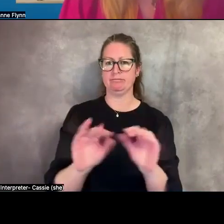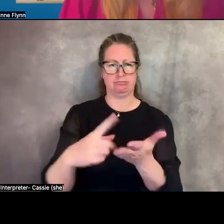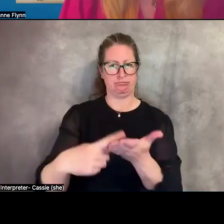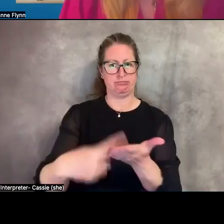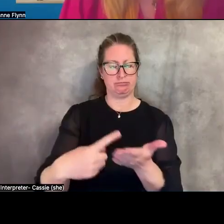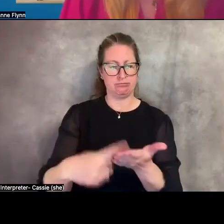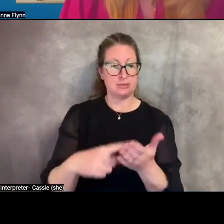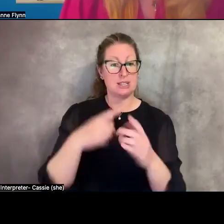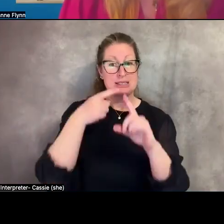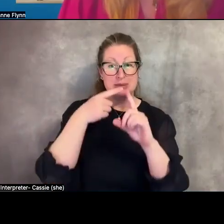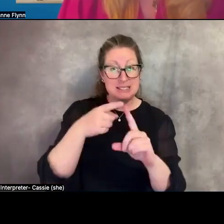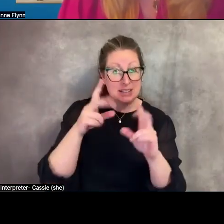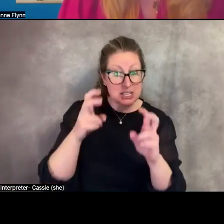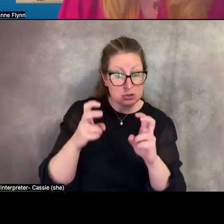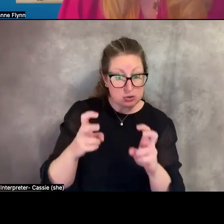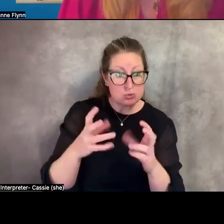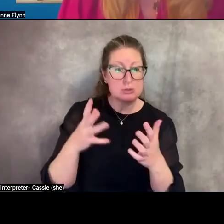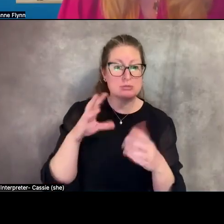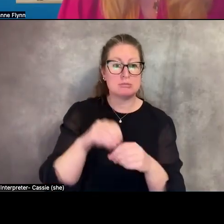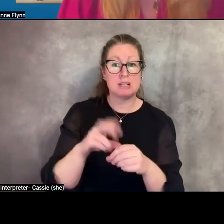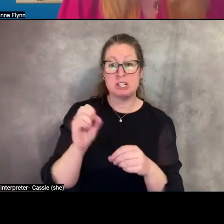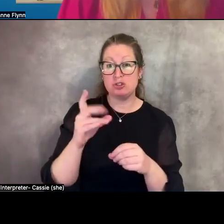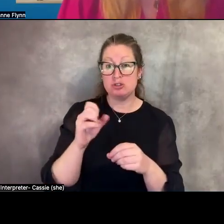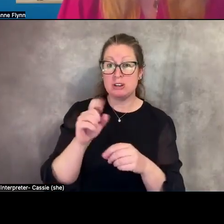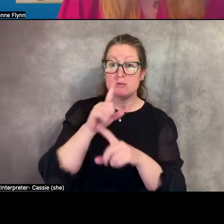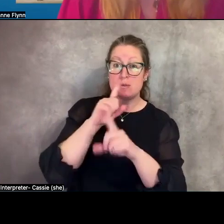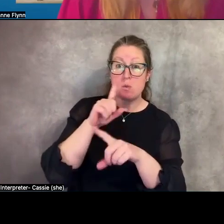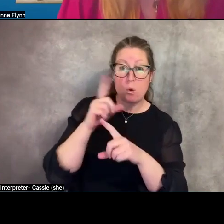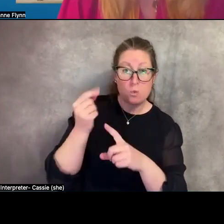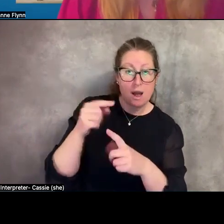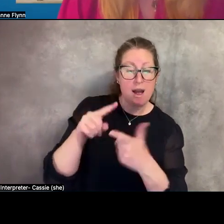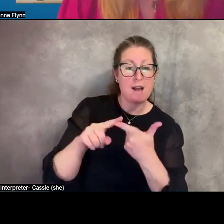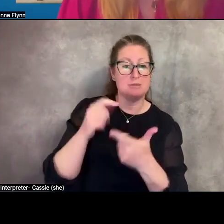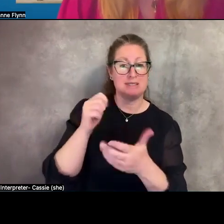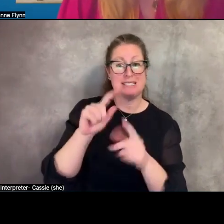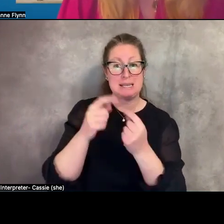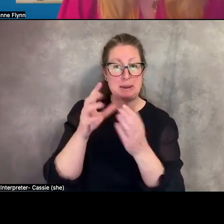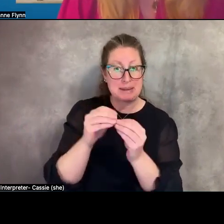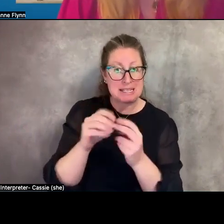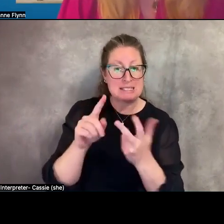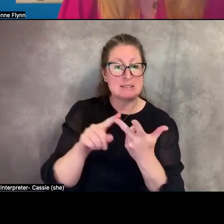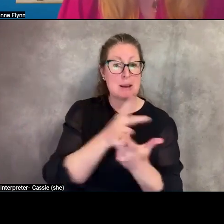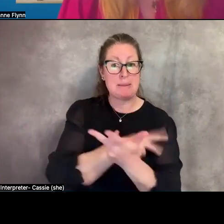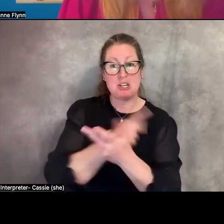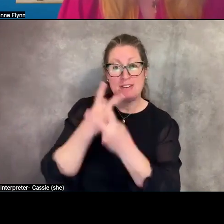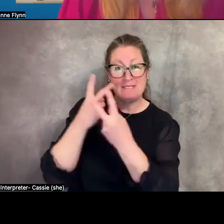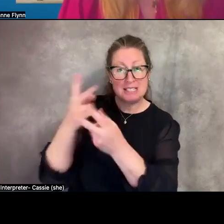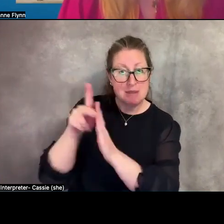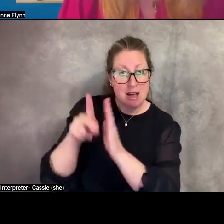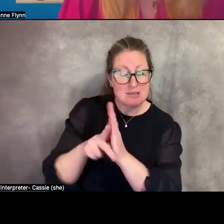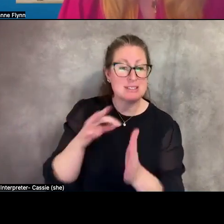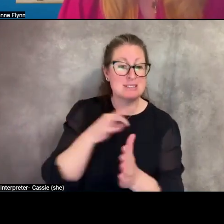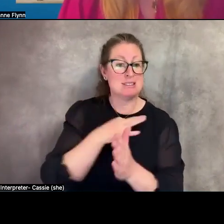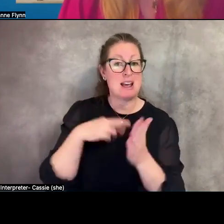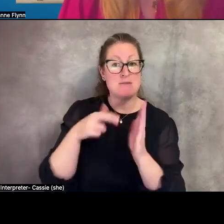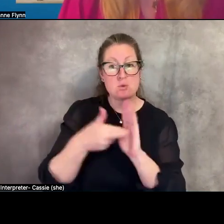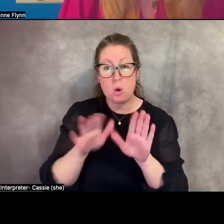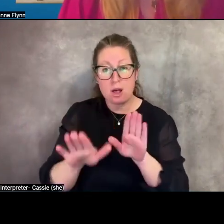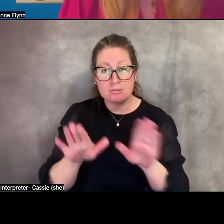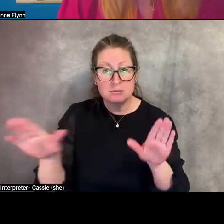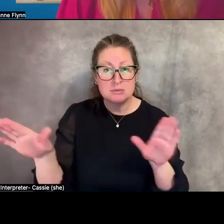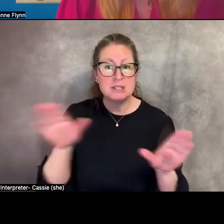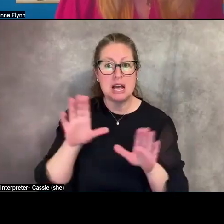issues addressed included shift reports, treatment team meetings, patient visit policies, staff roles,